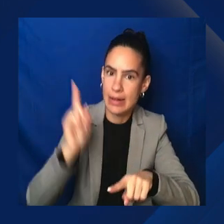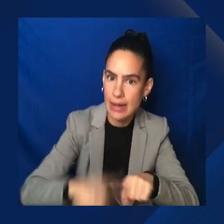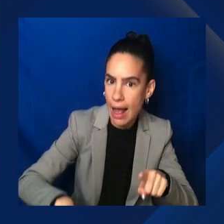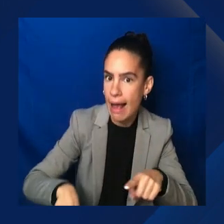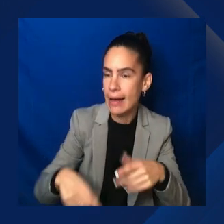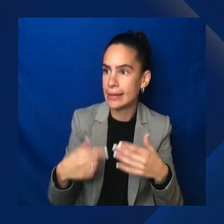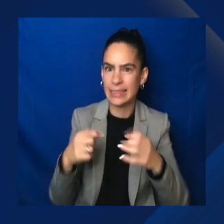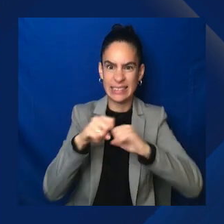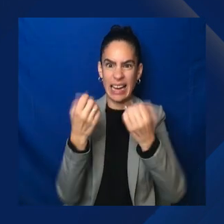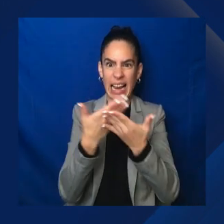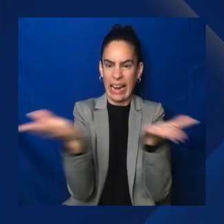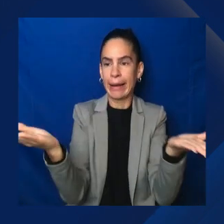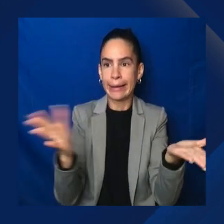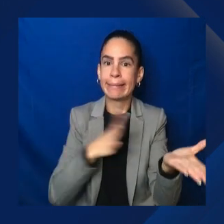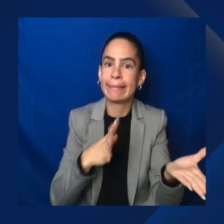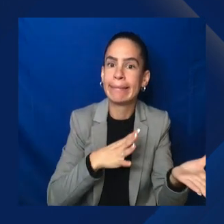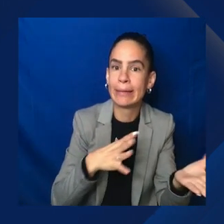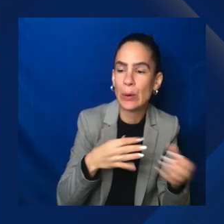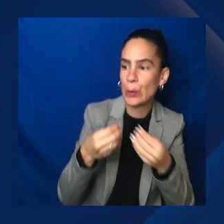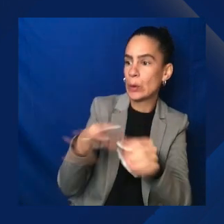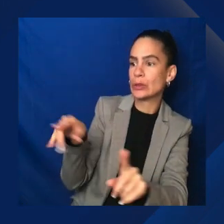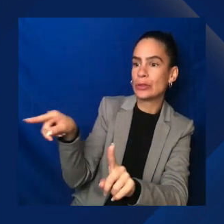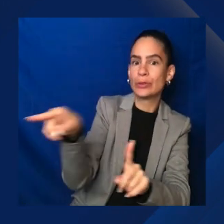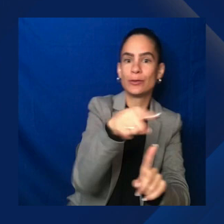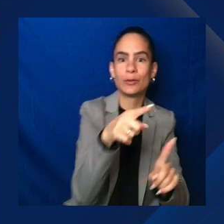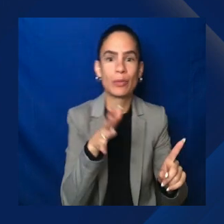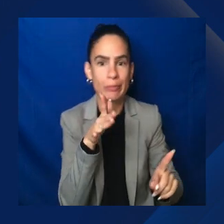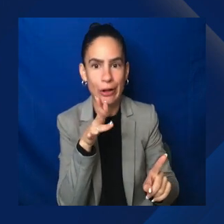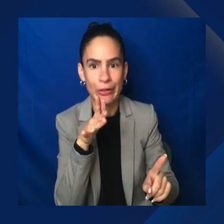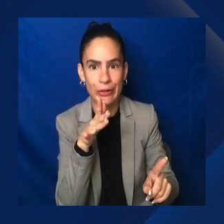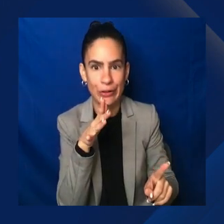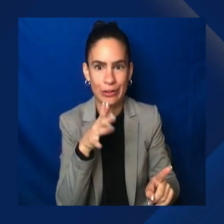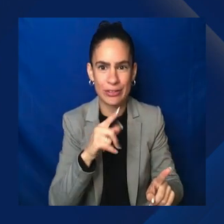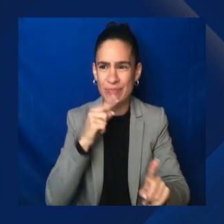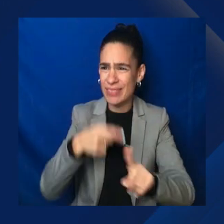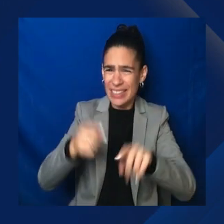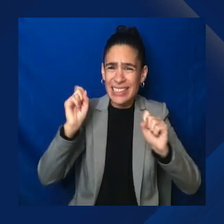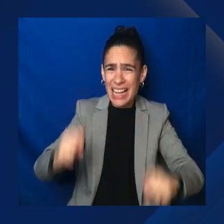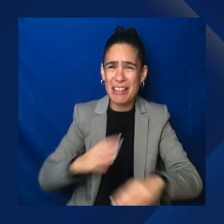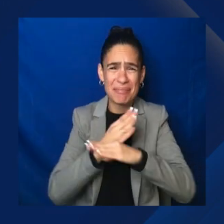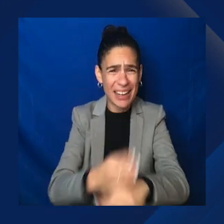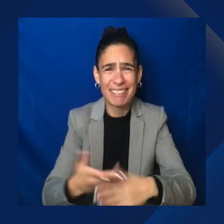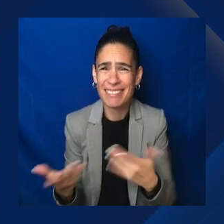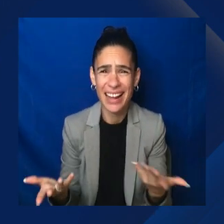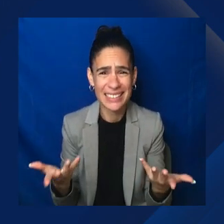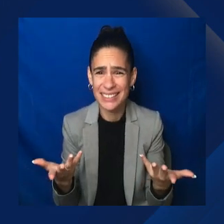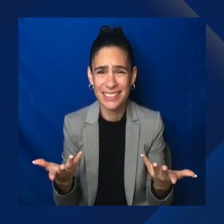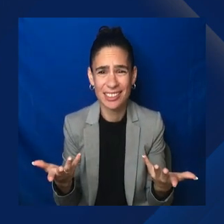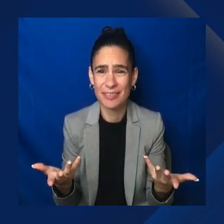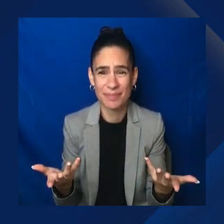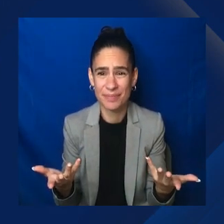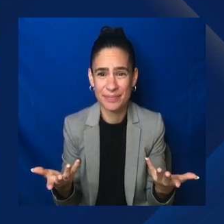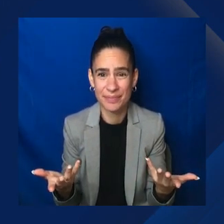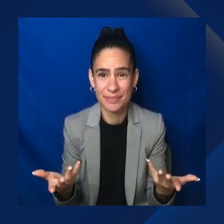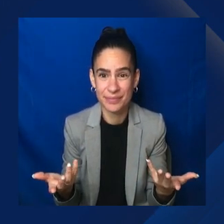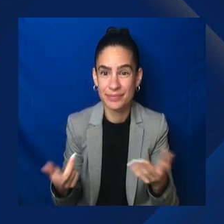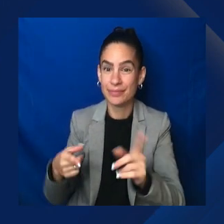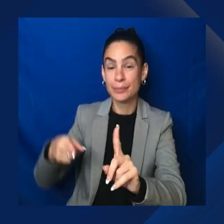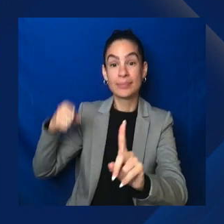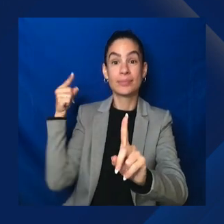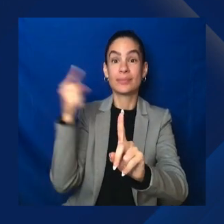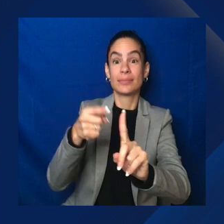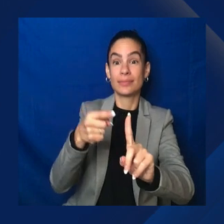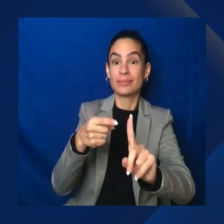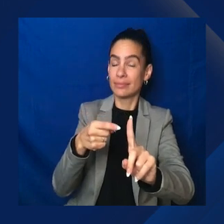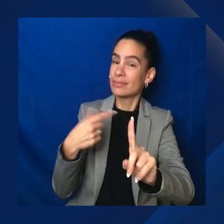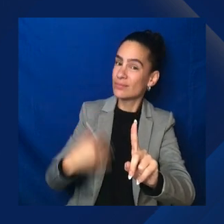And it's so preventable. Mm-hmm. Absolutely. And part of it is being clear that we're not going to let